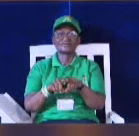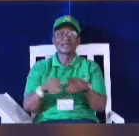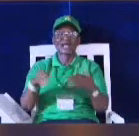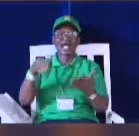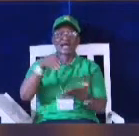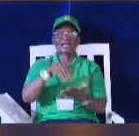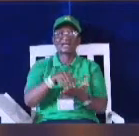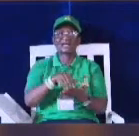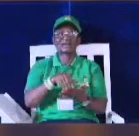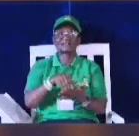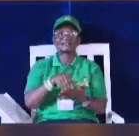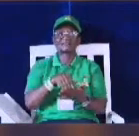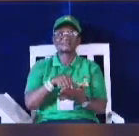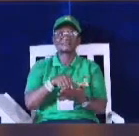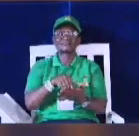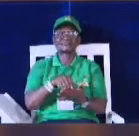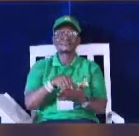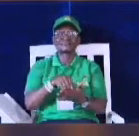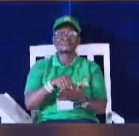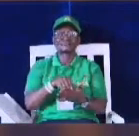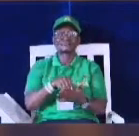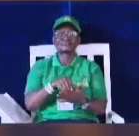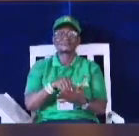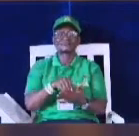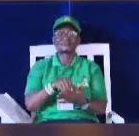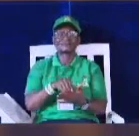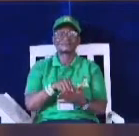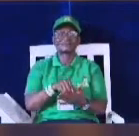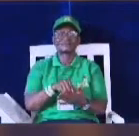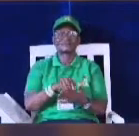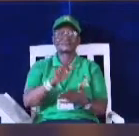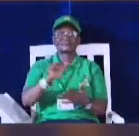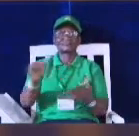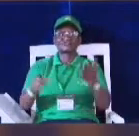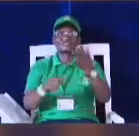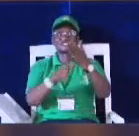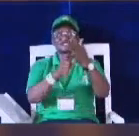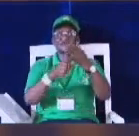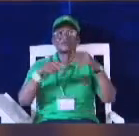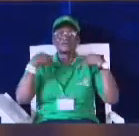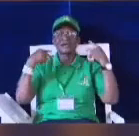again, the senior pastors will be here